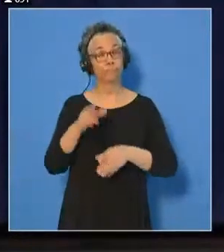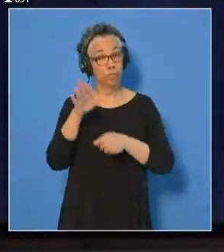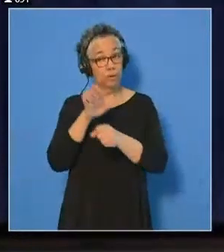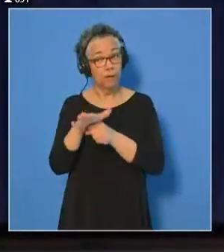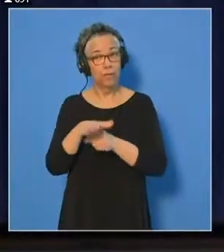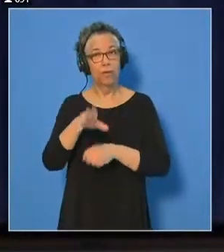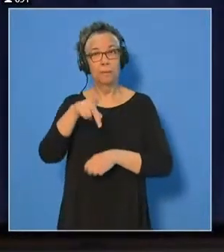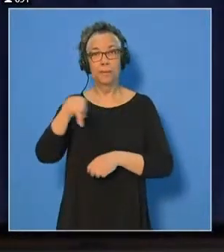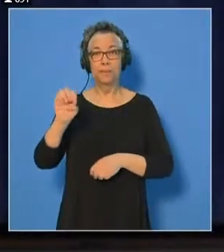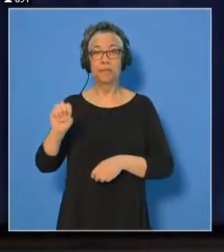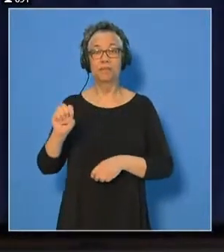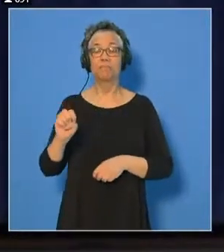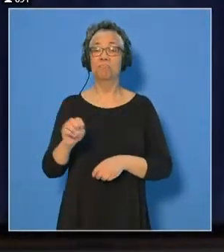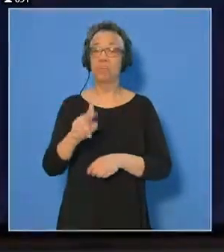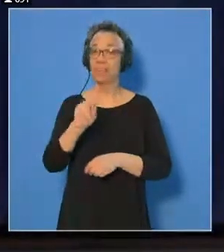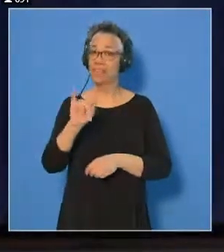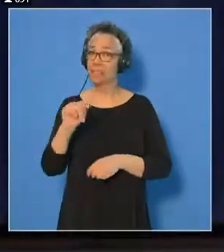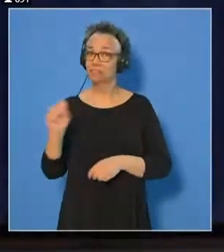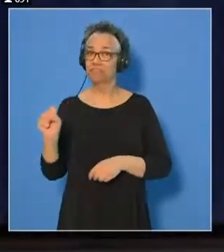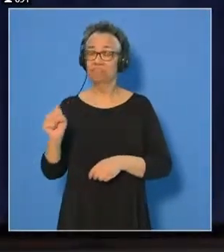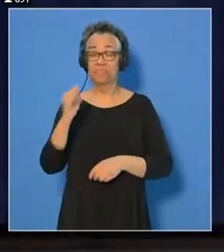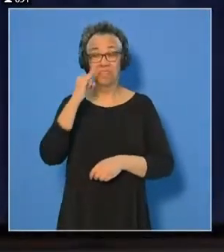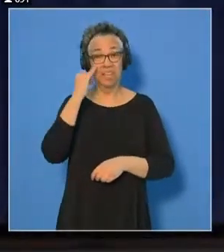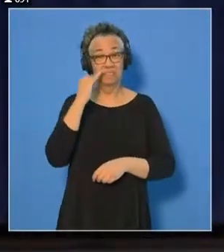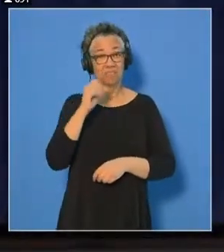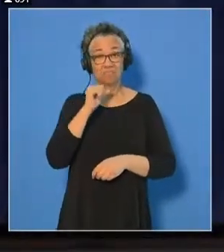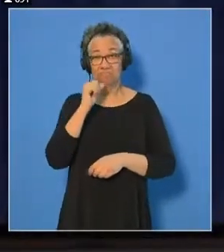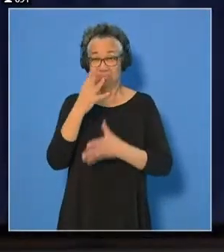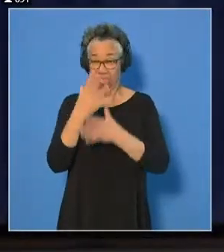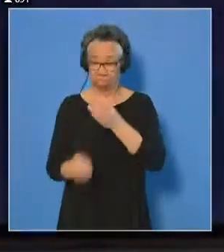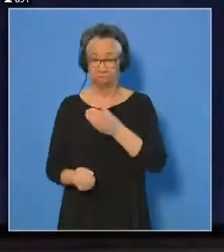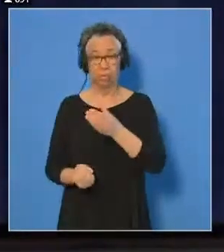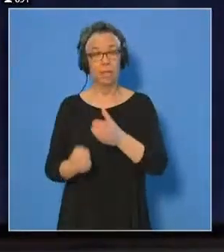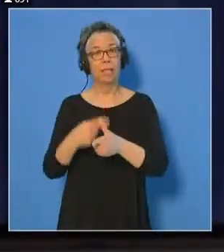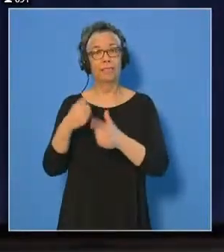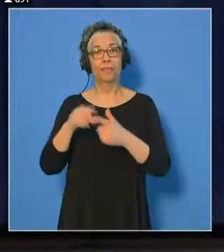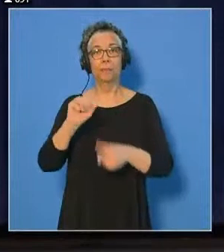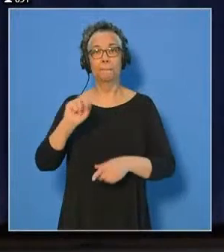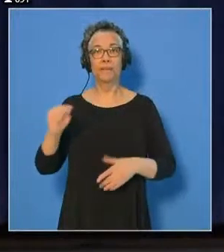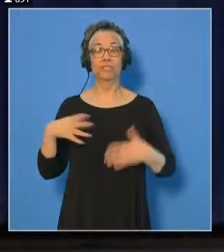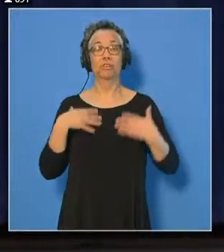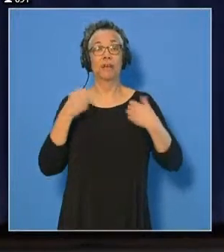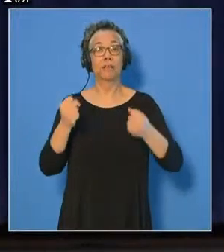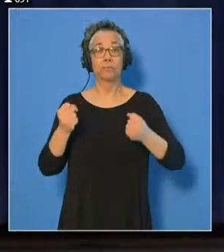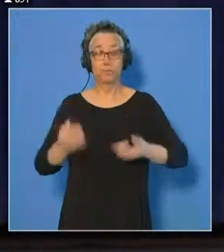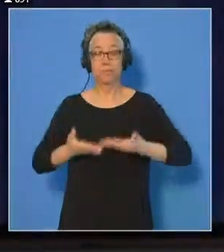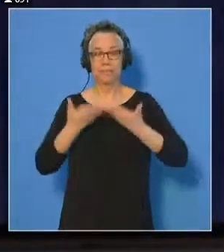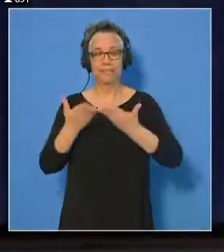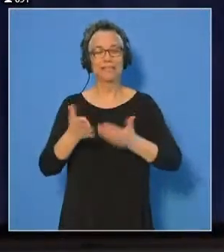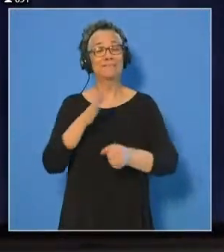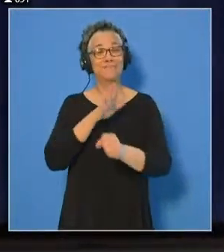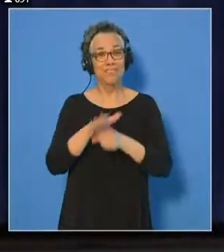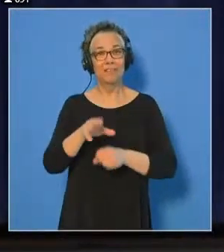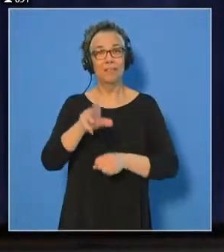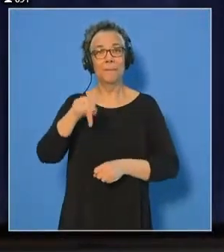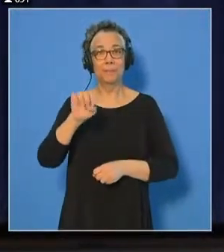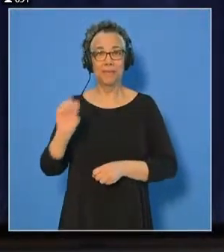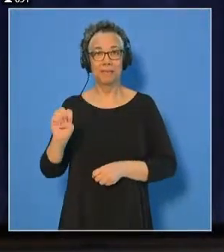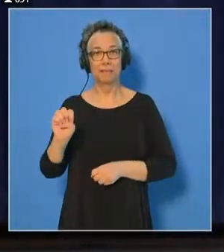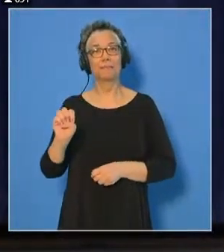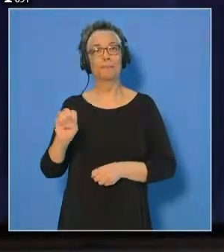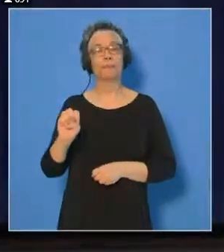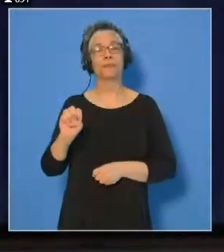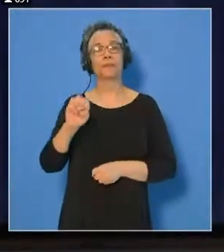If they run out, they will be supplied by the Ministry of Health, who have indicated there is enough PPE kit